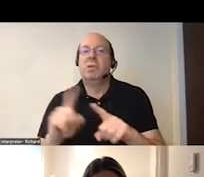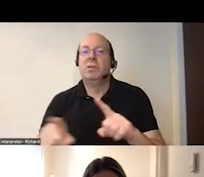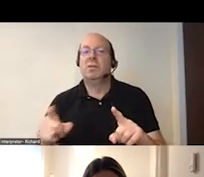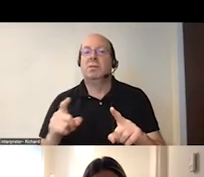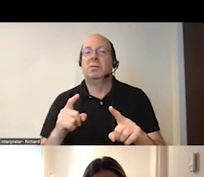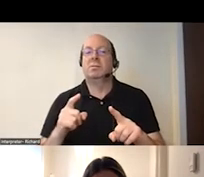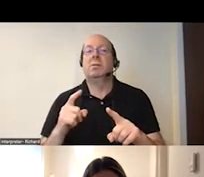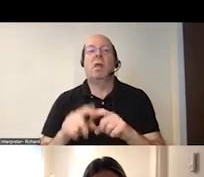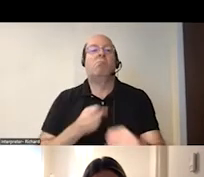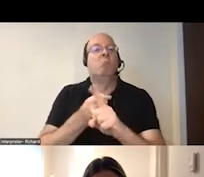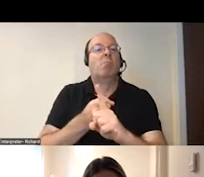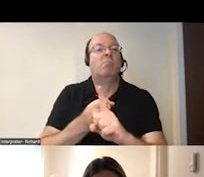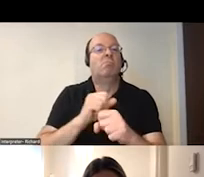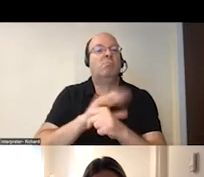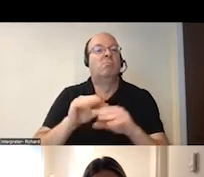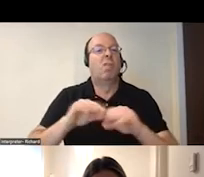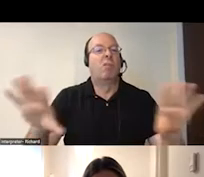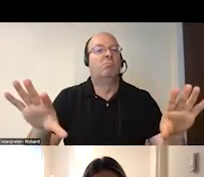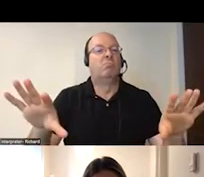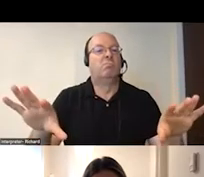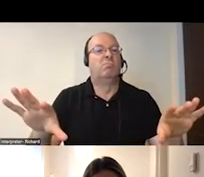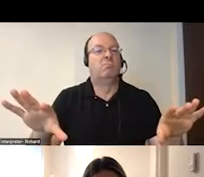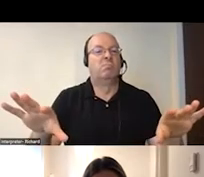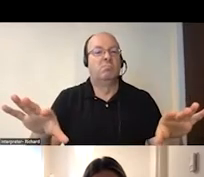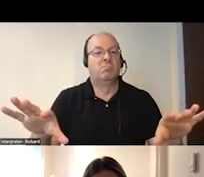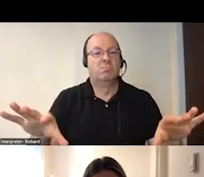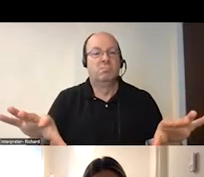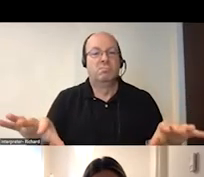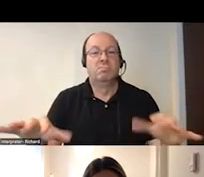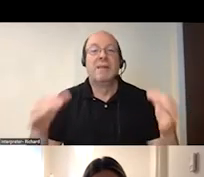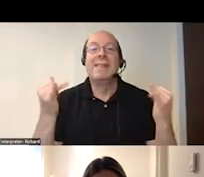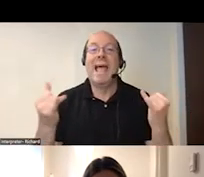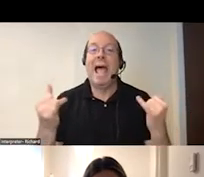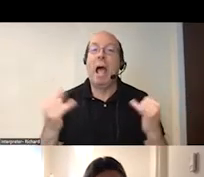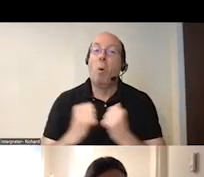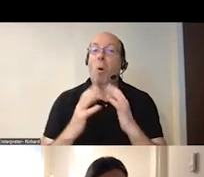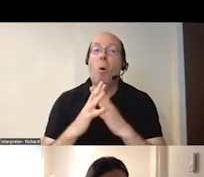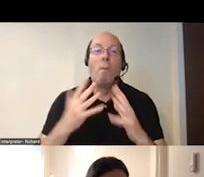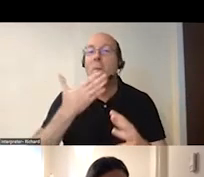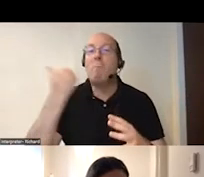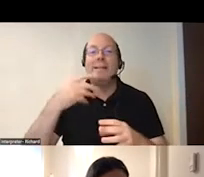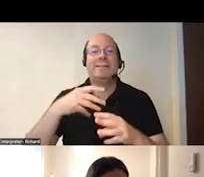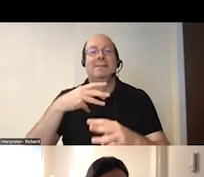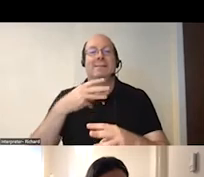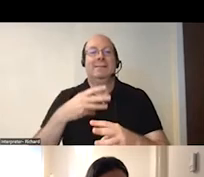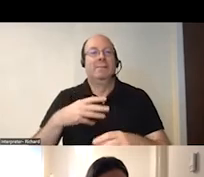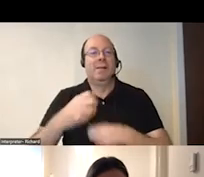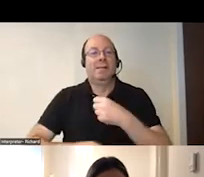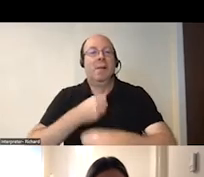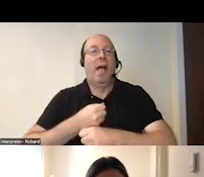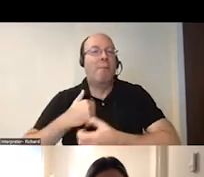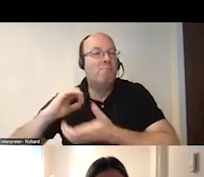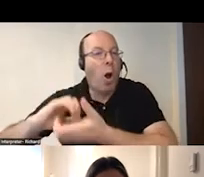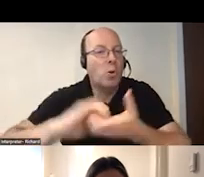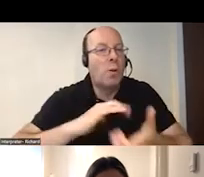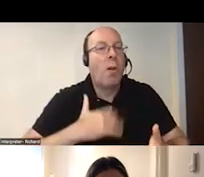the pandemic happened, and I am about to have the biggest year as an entrepreneur going into 2020. I have partnerships, I have my